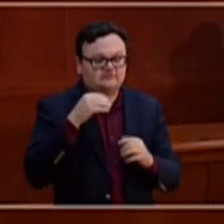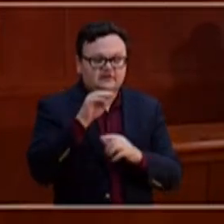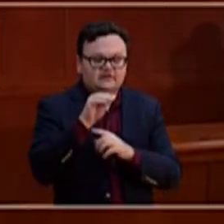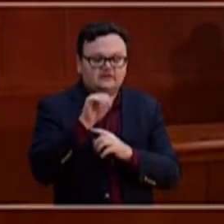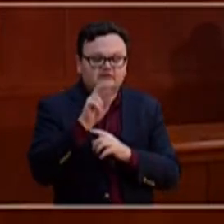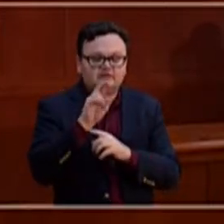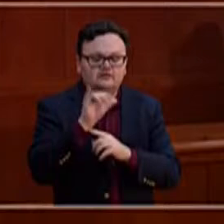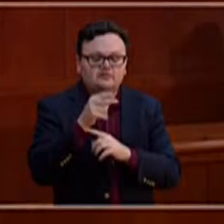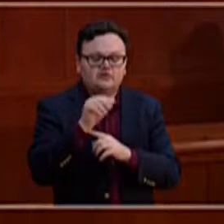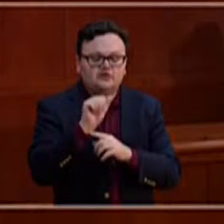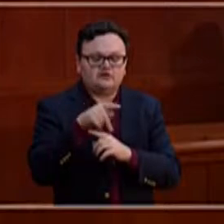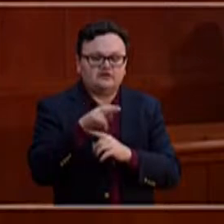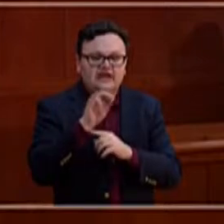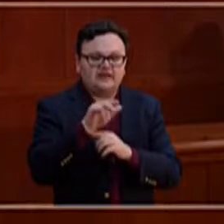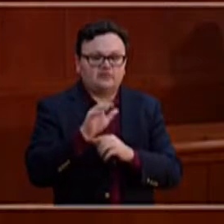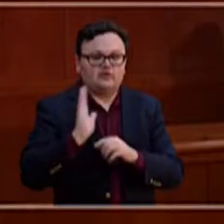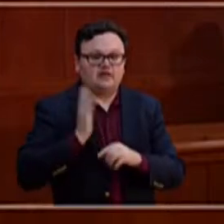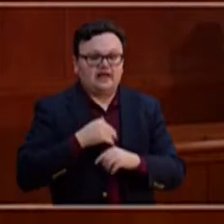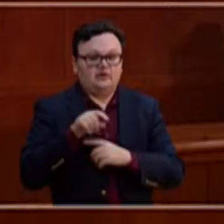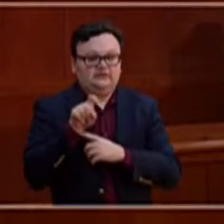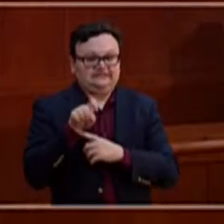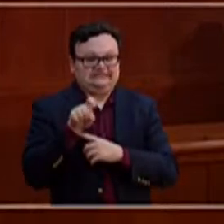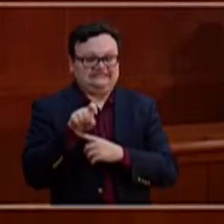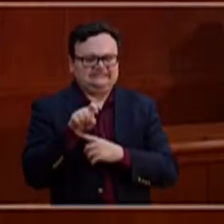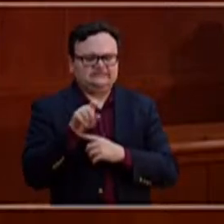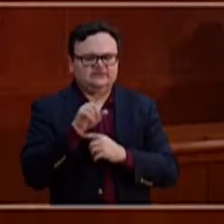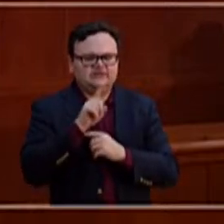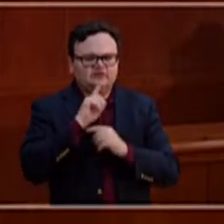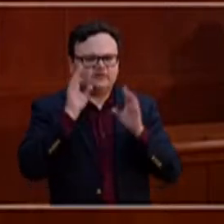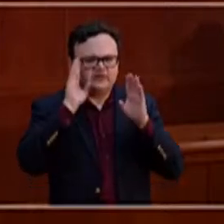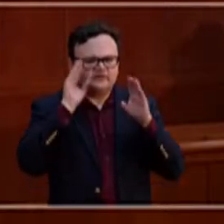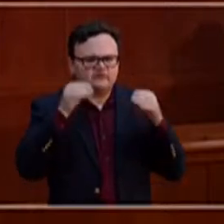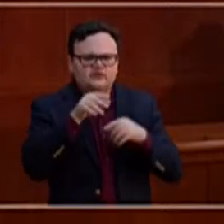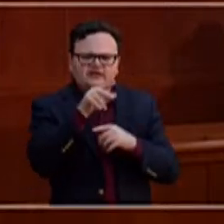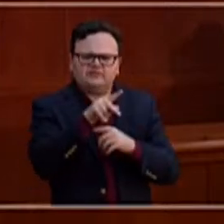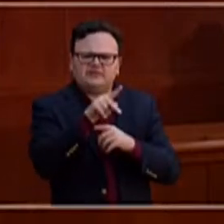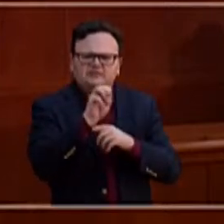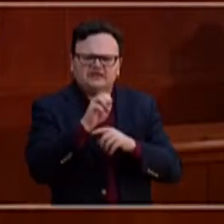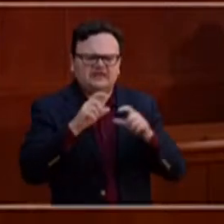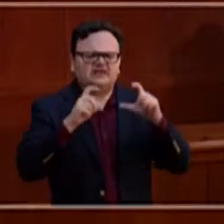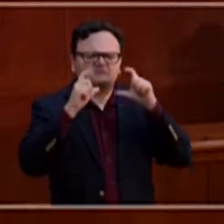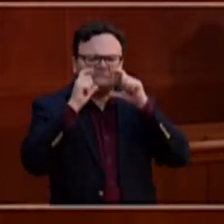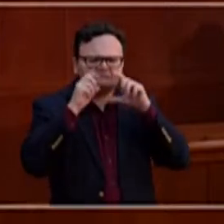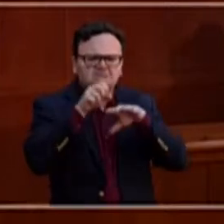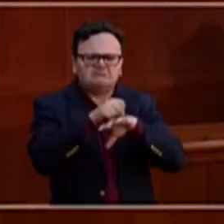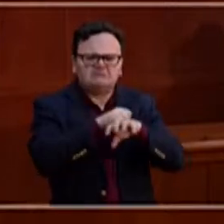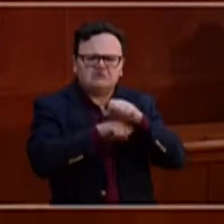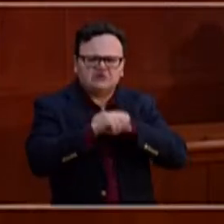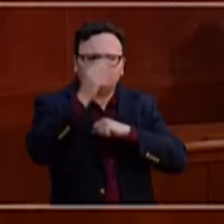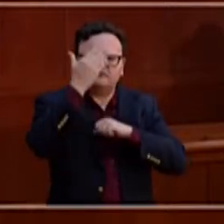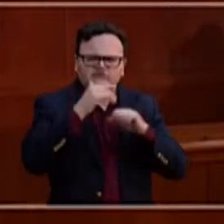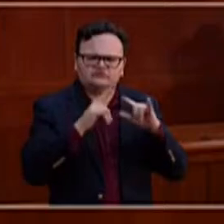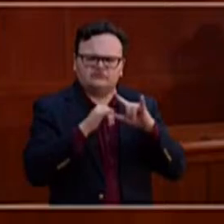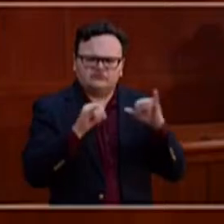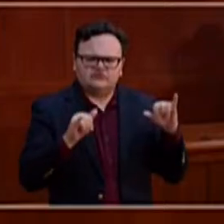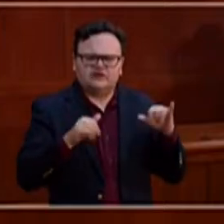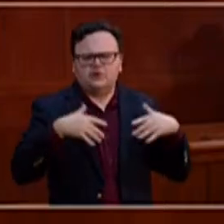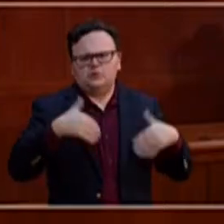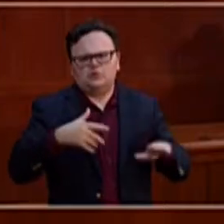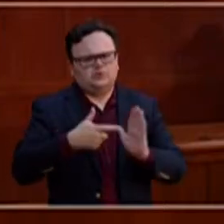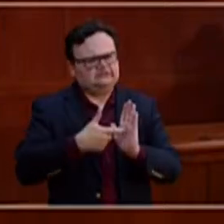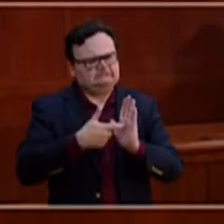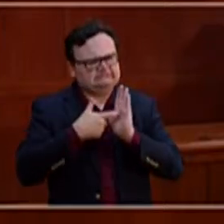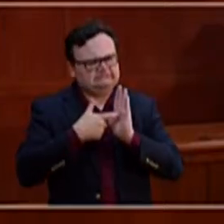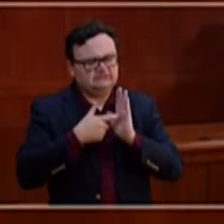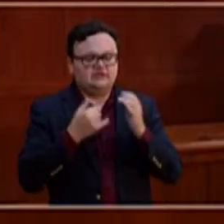looking out at what our needs were, they were certainly focused on personal protection equipment. PPE was in high demand. And now as